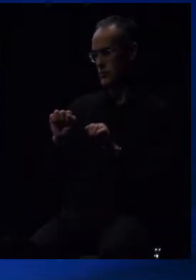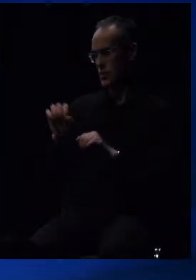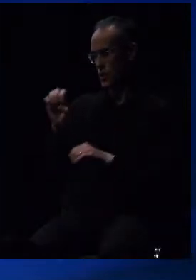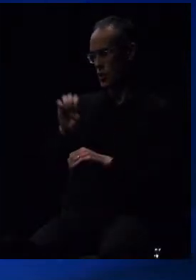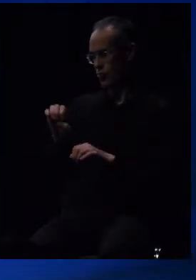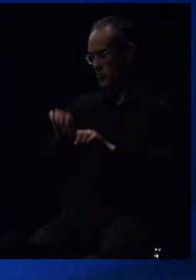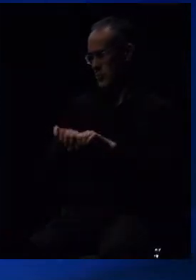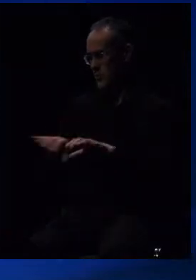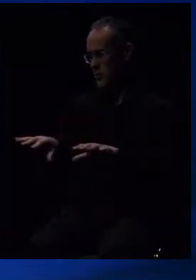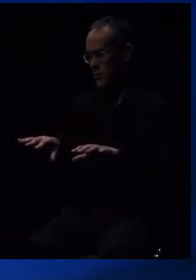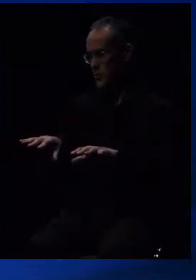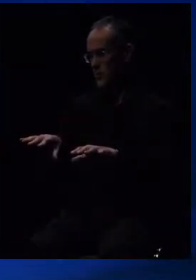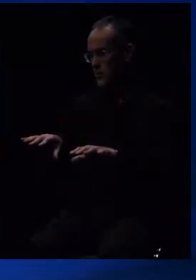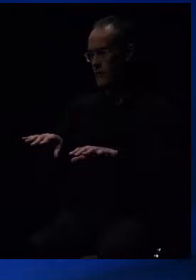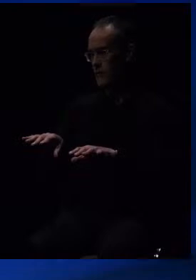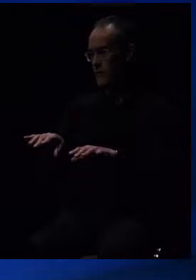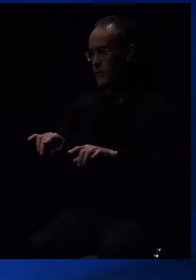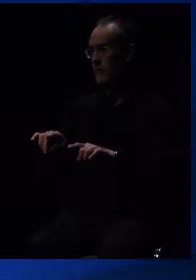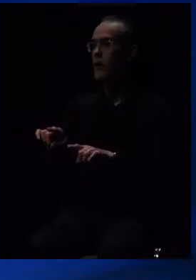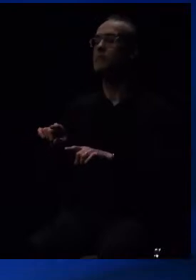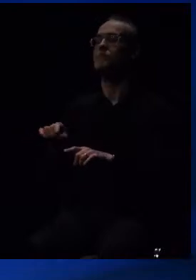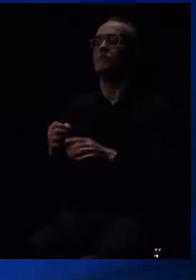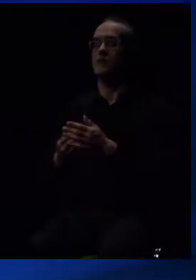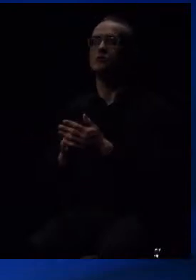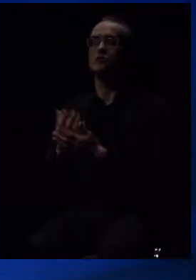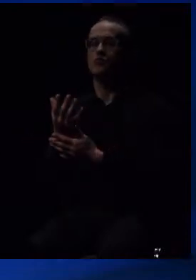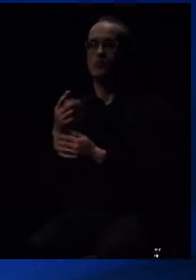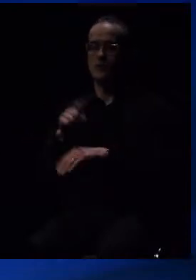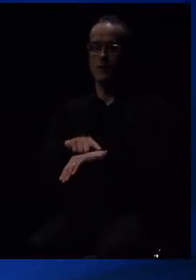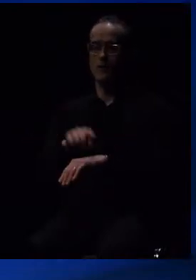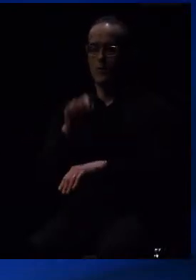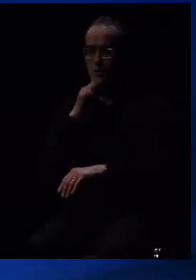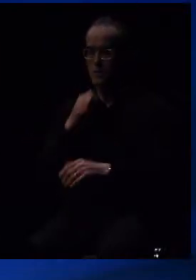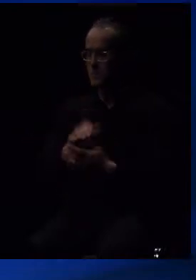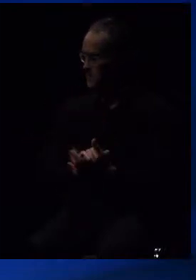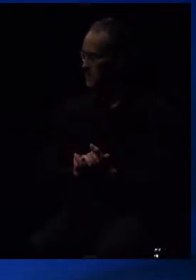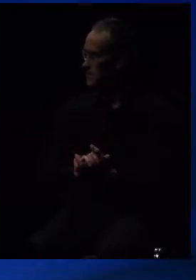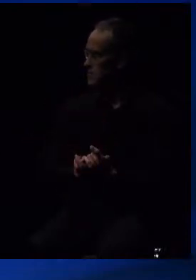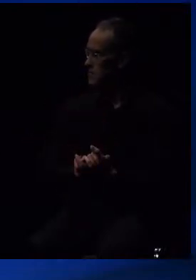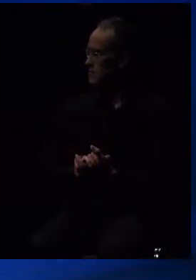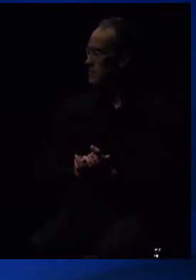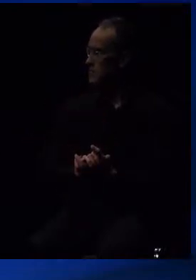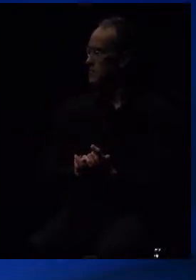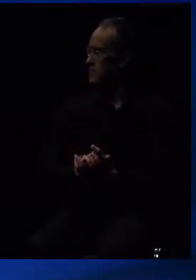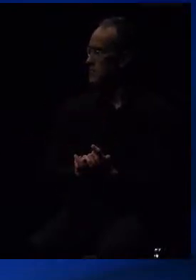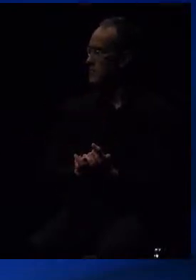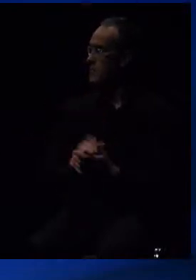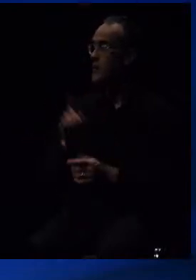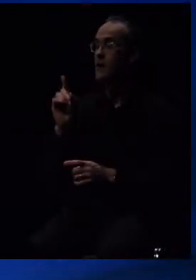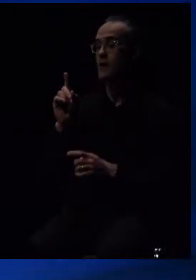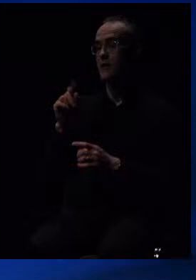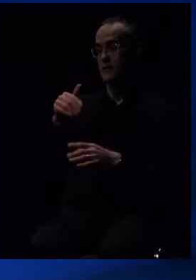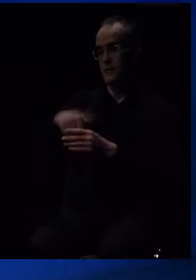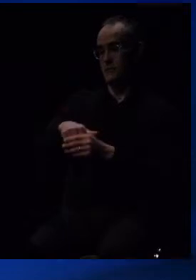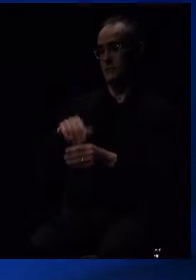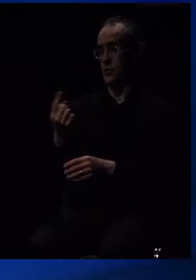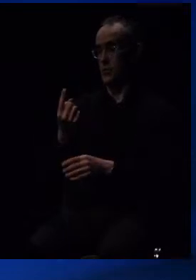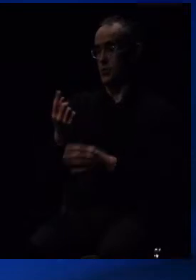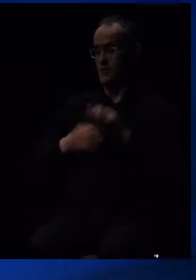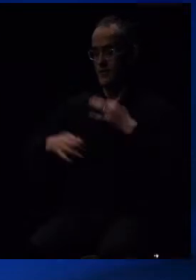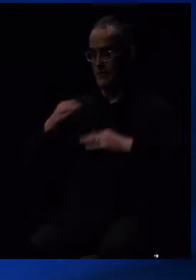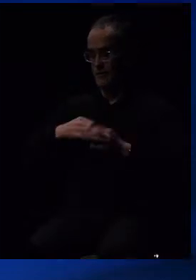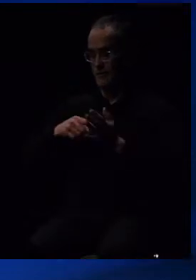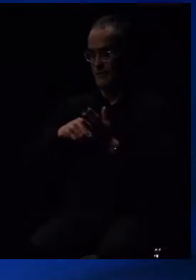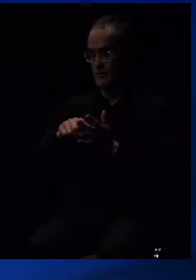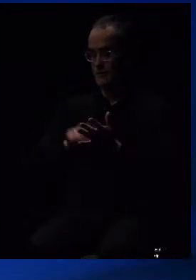Spring. Spring. Okay. So it's a movie starring Tilda Swinton, and basically it's